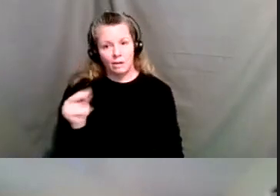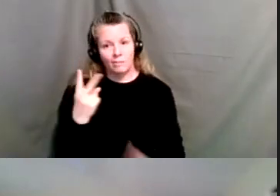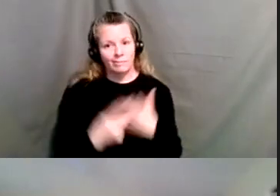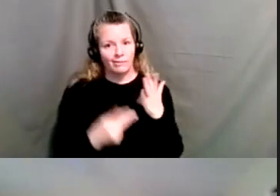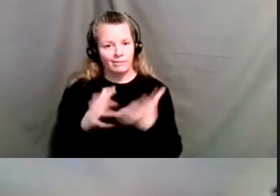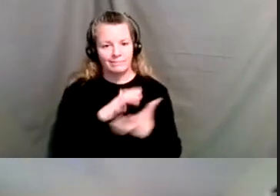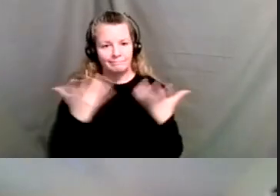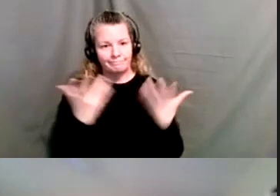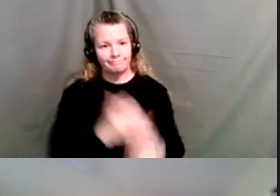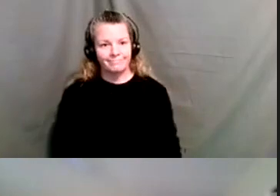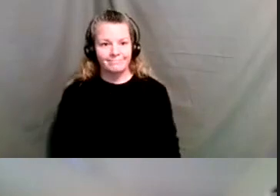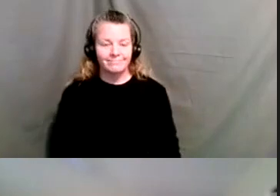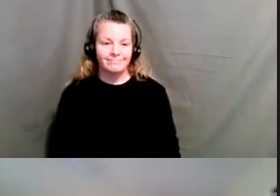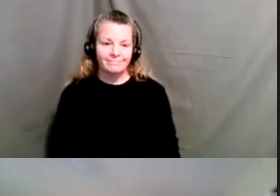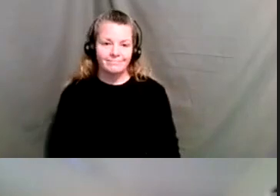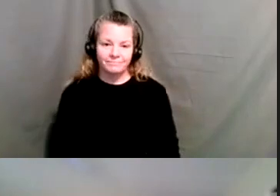time. Mm-hmm. Mm-hmm.